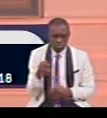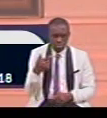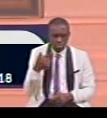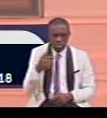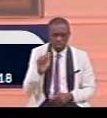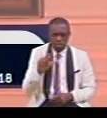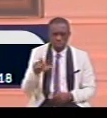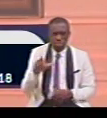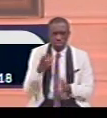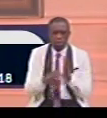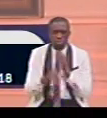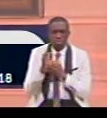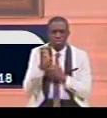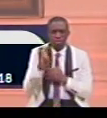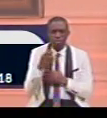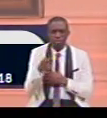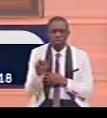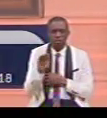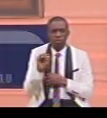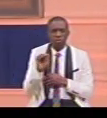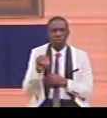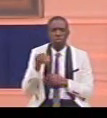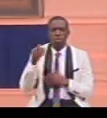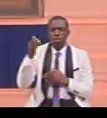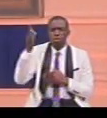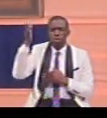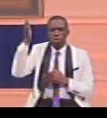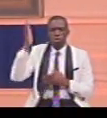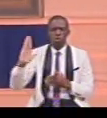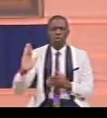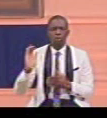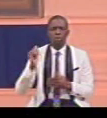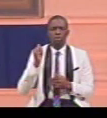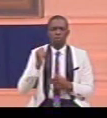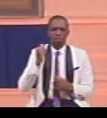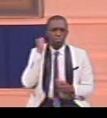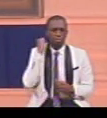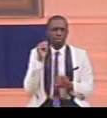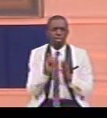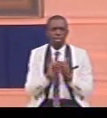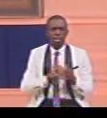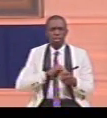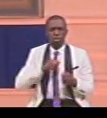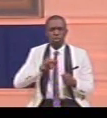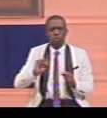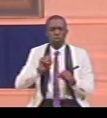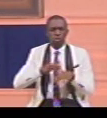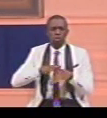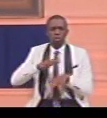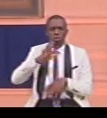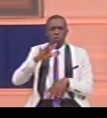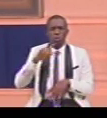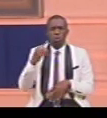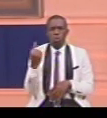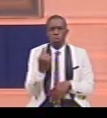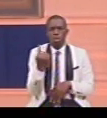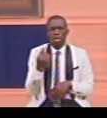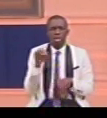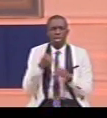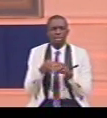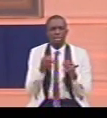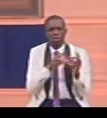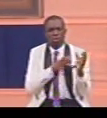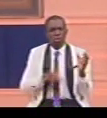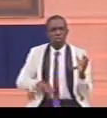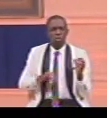verse 14 but God forbid that I should Glory see him in the cross except the cross of our Lord Jesus